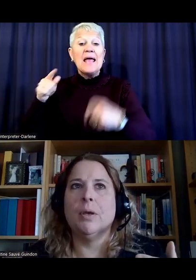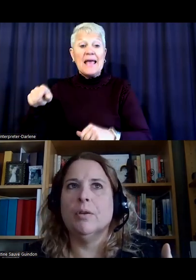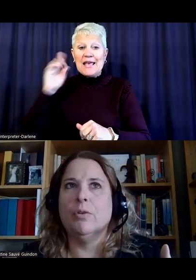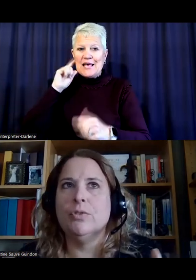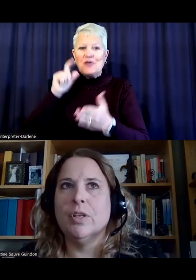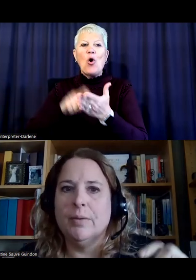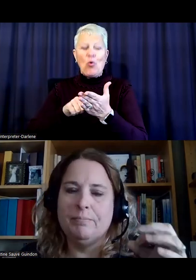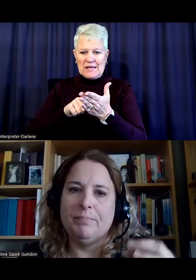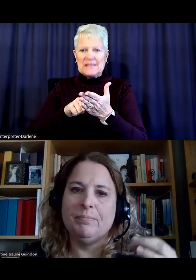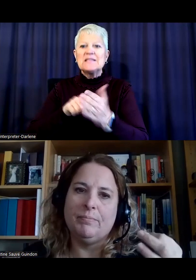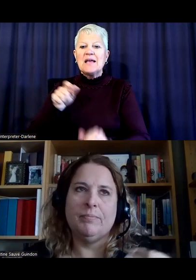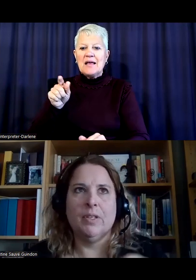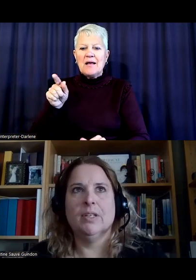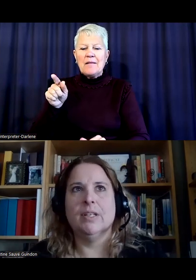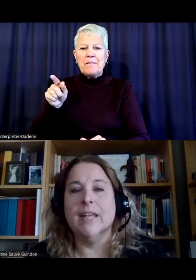was those